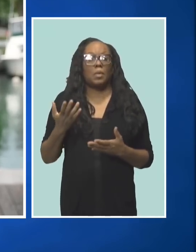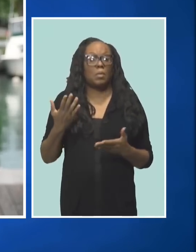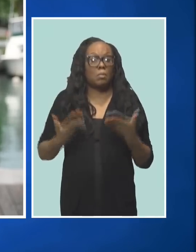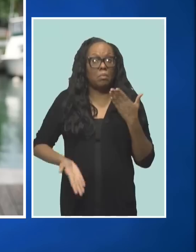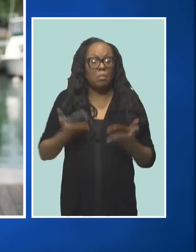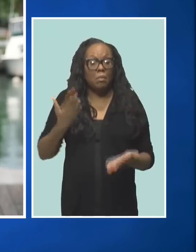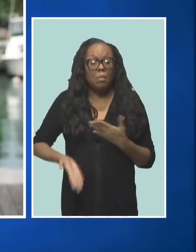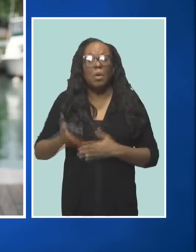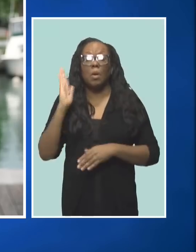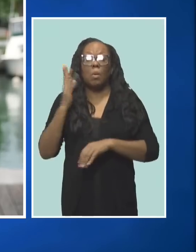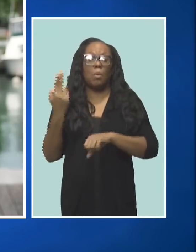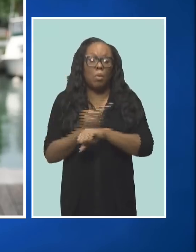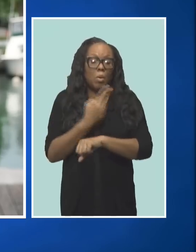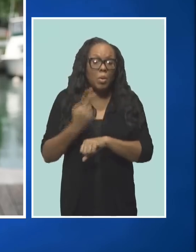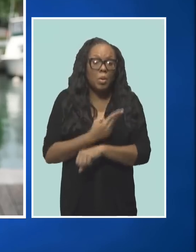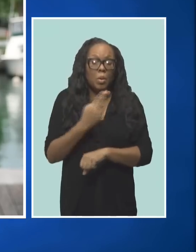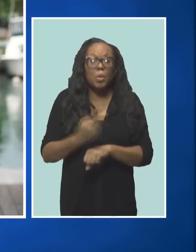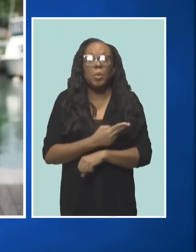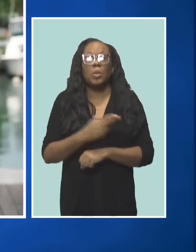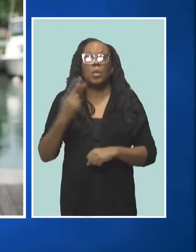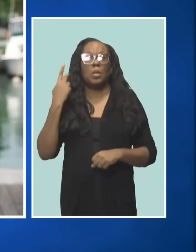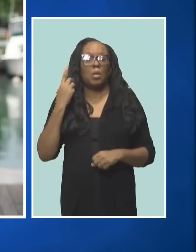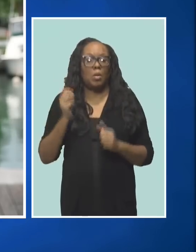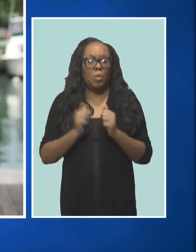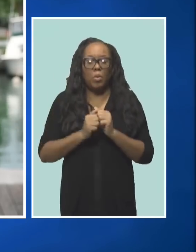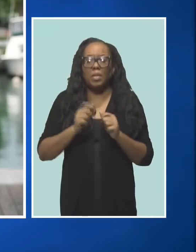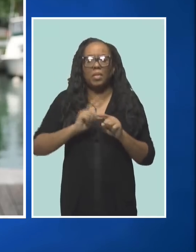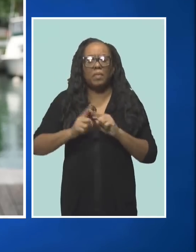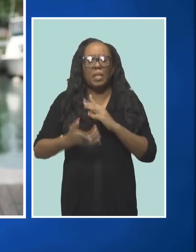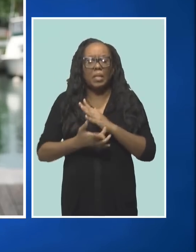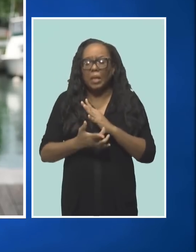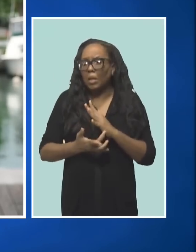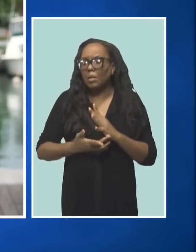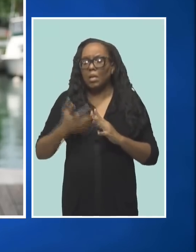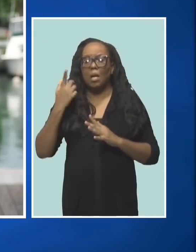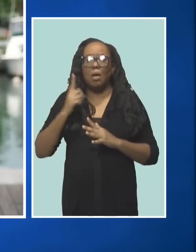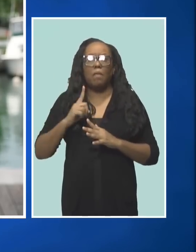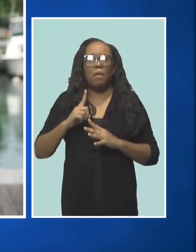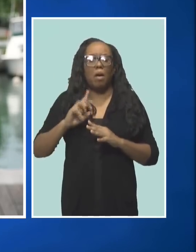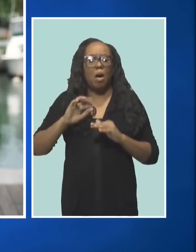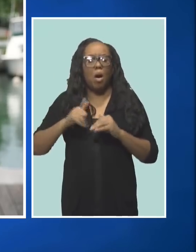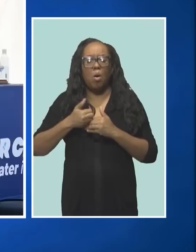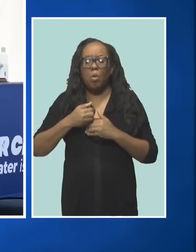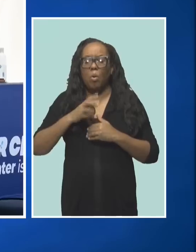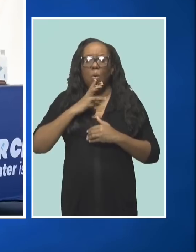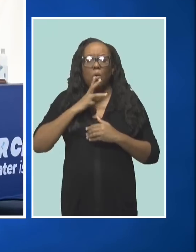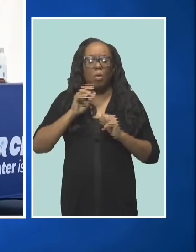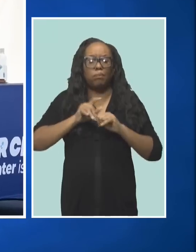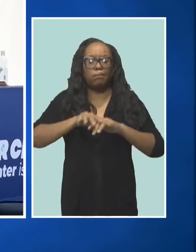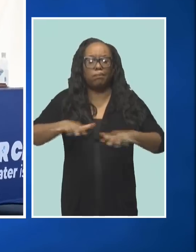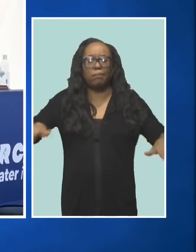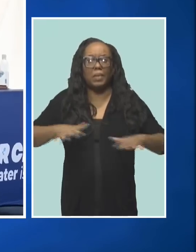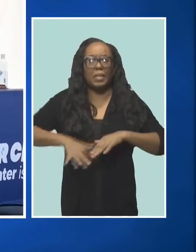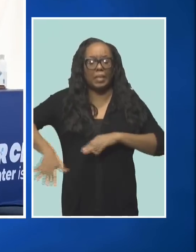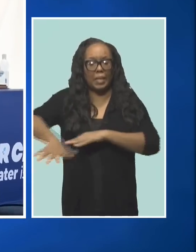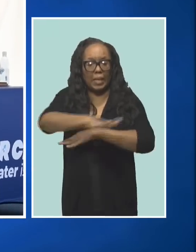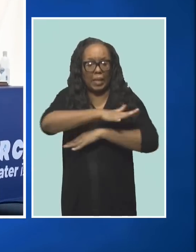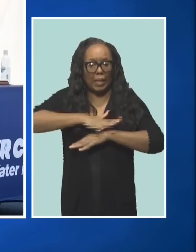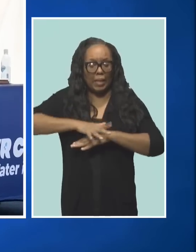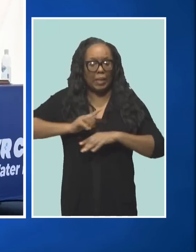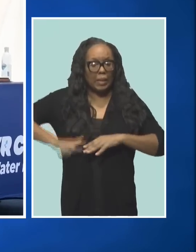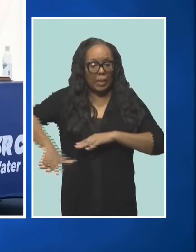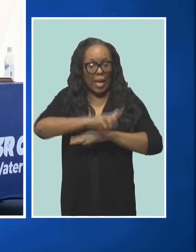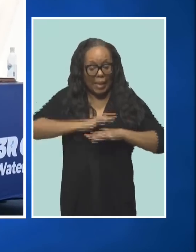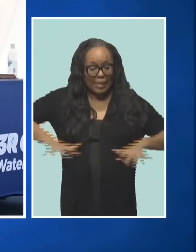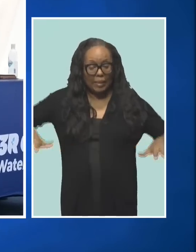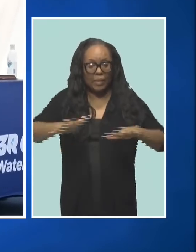seeing, or some may be able to make use of more efficient technologies such as drip irrigation. The BWA is holding 2 more public consultations this